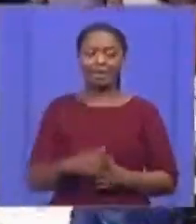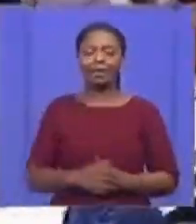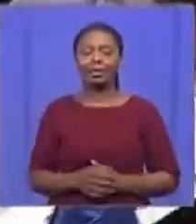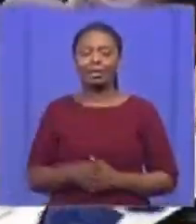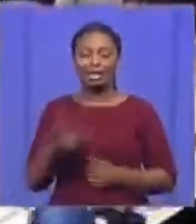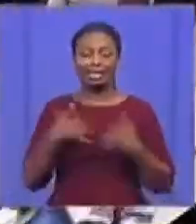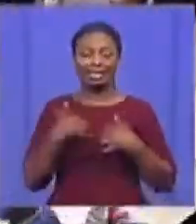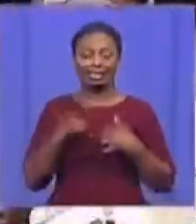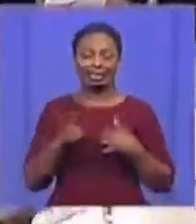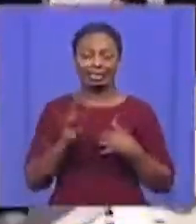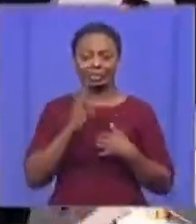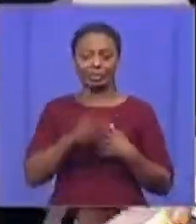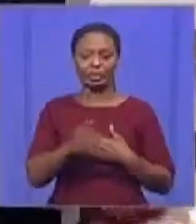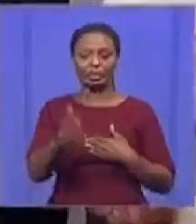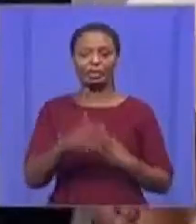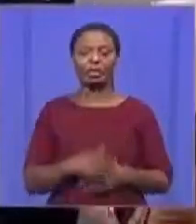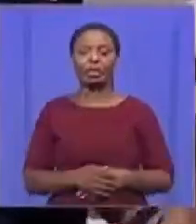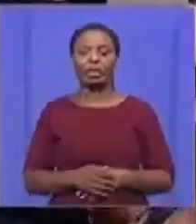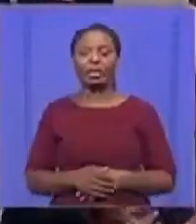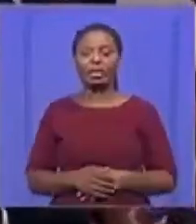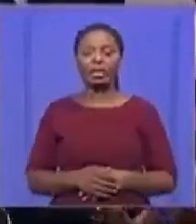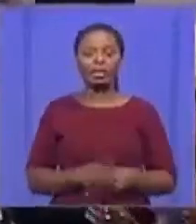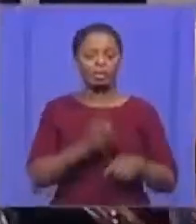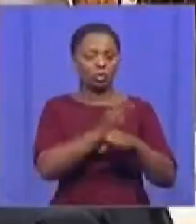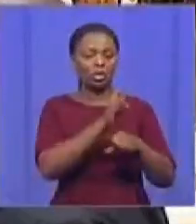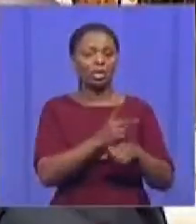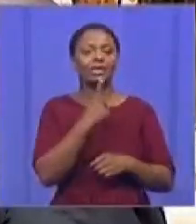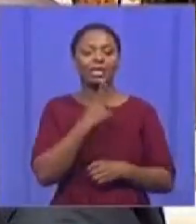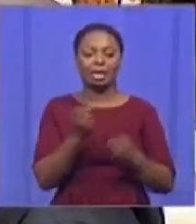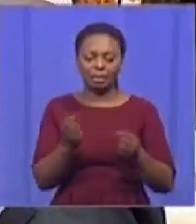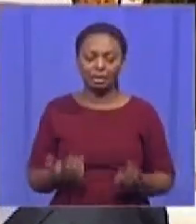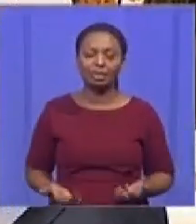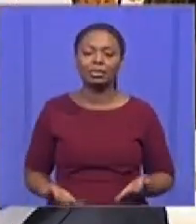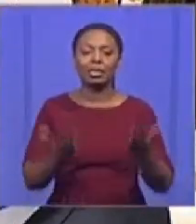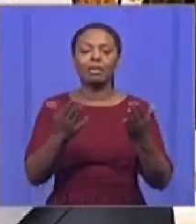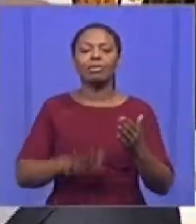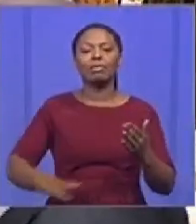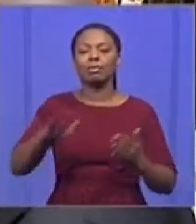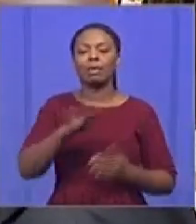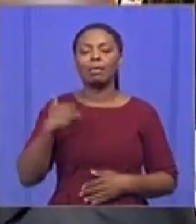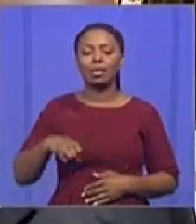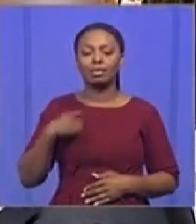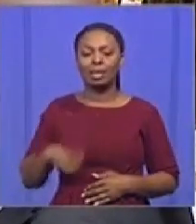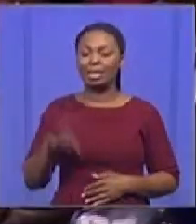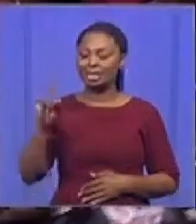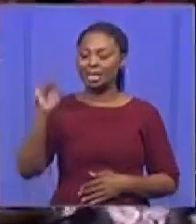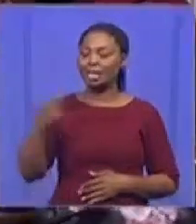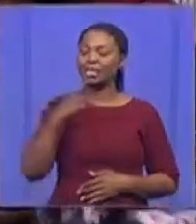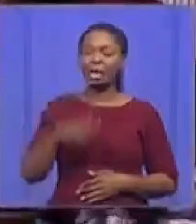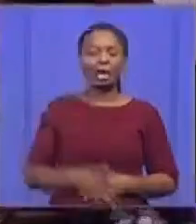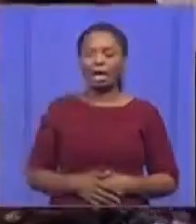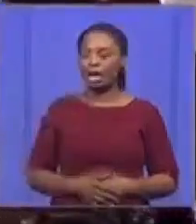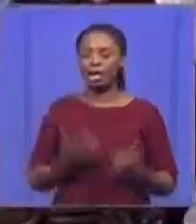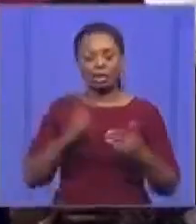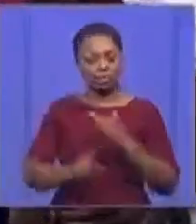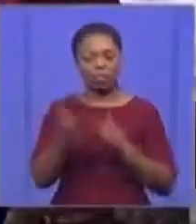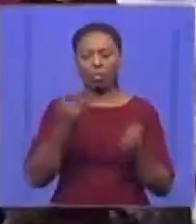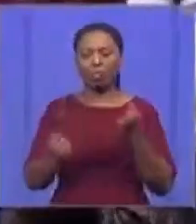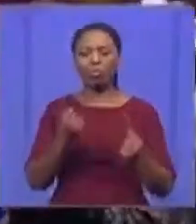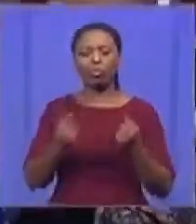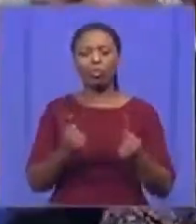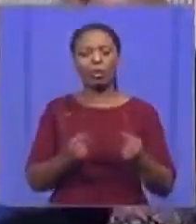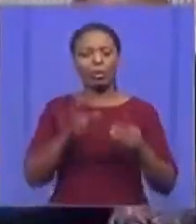Le mororo Dr. Makwarela a solofetsa go lere ditirelo mo masepaleng. Lekoko la DA le tshoseditse go tsaya dikgato kgatlhanong le